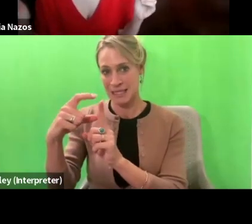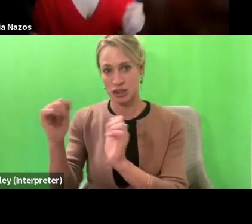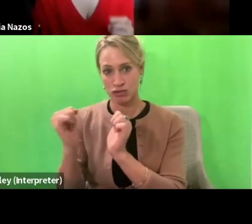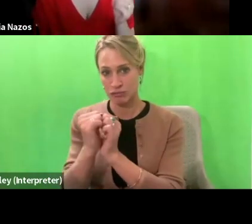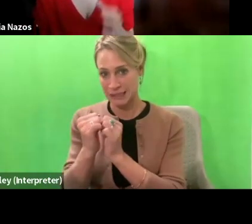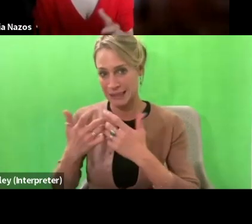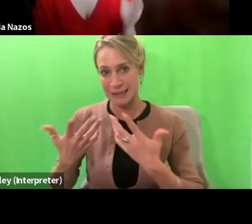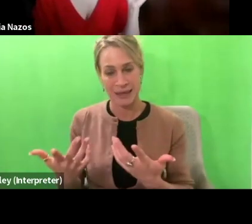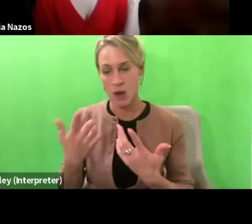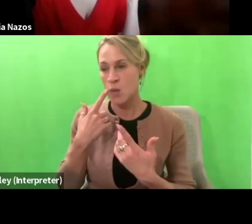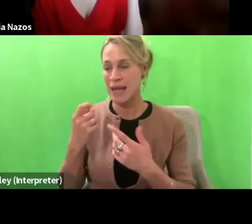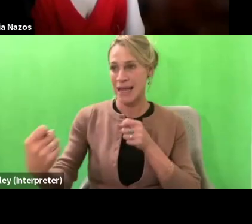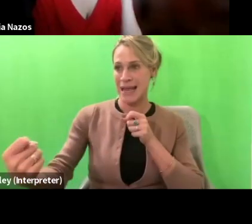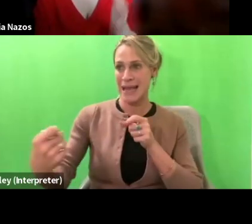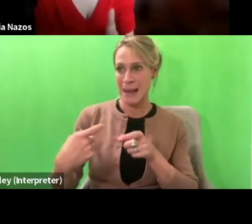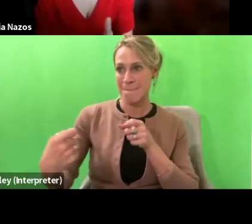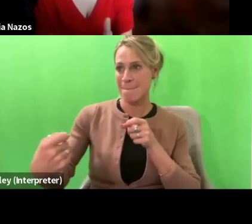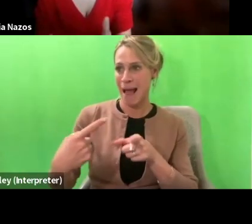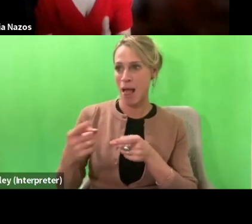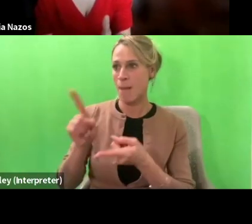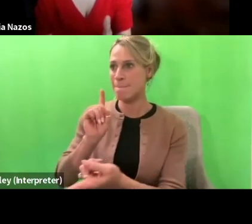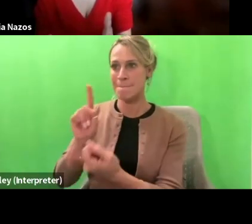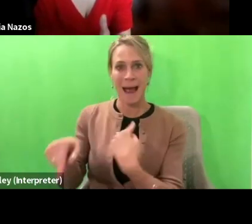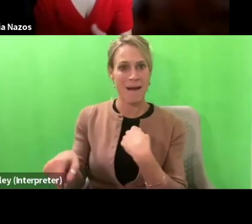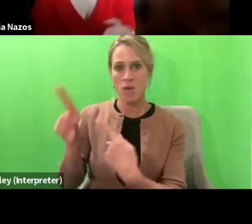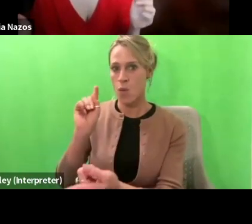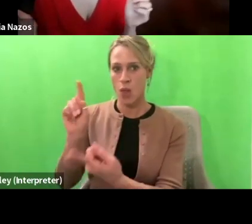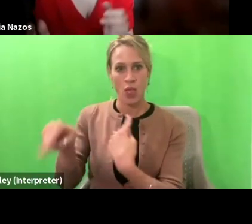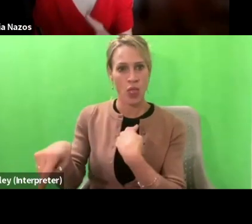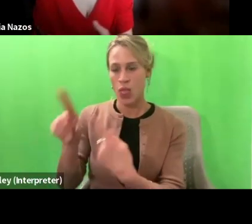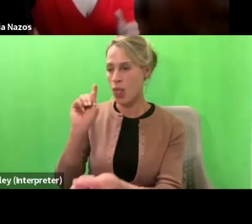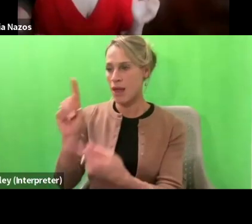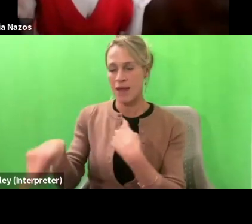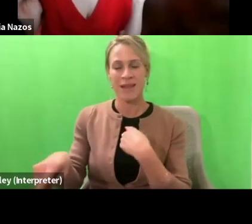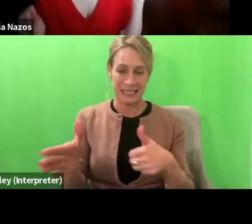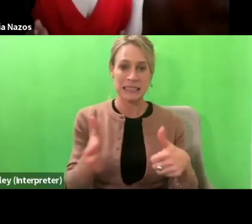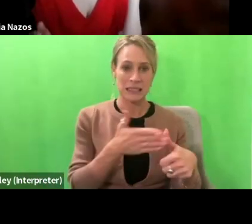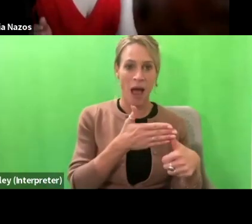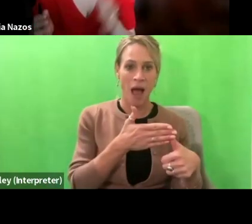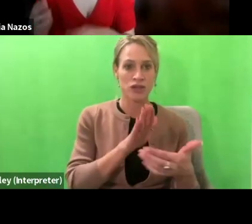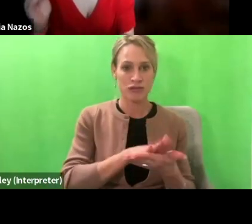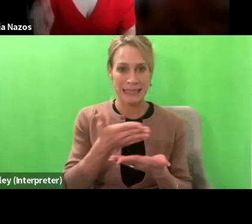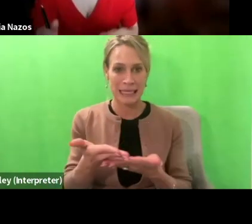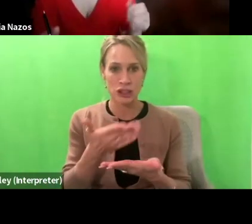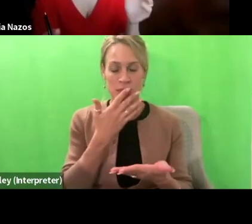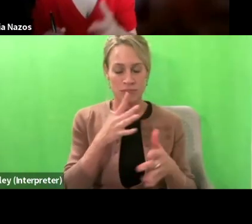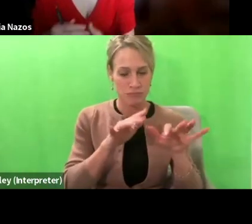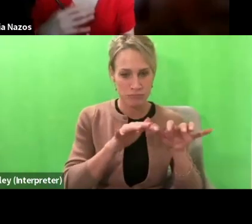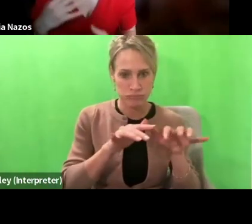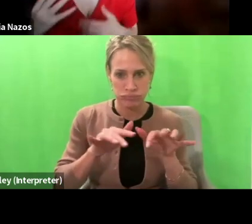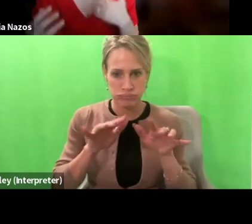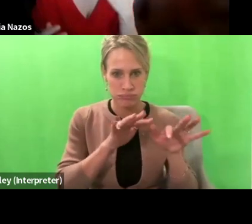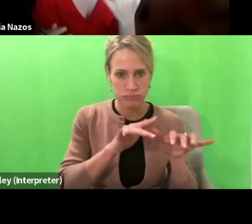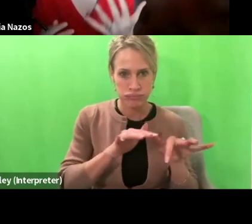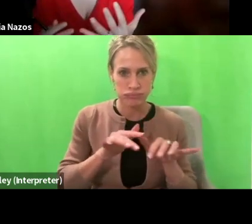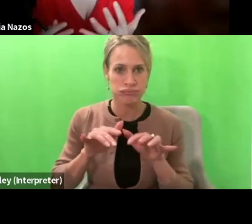we would email documents back, so much back and forth, right? At least at the beginning. And there was just a lot of red